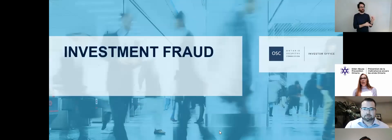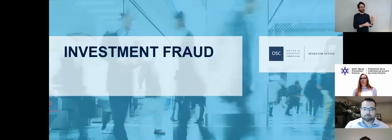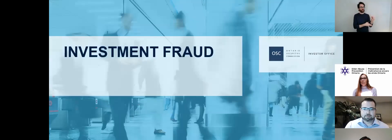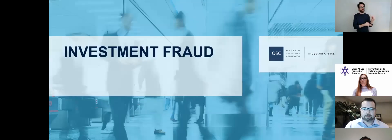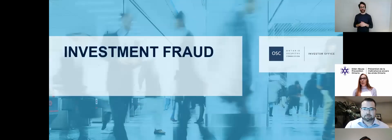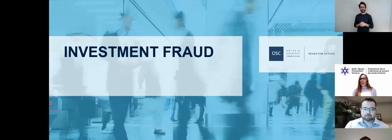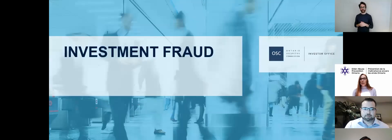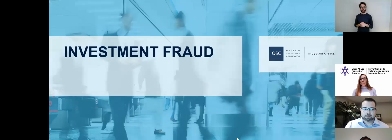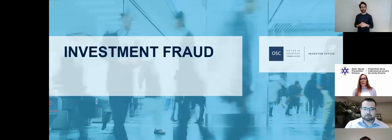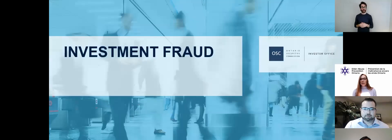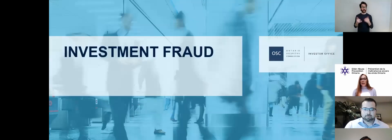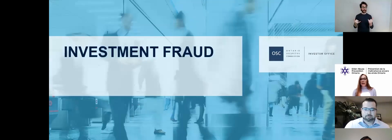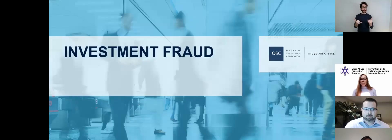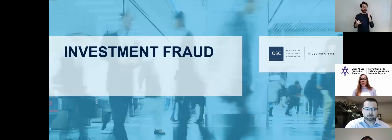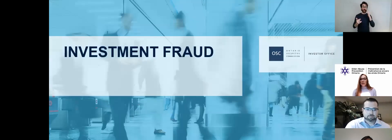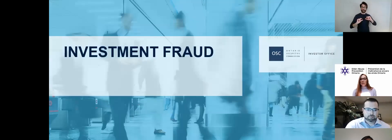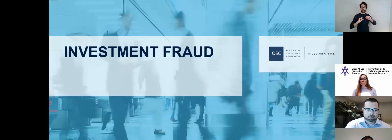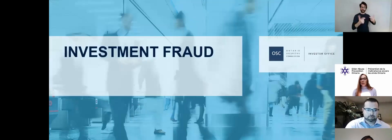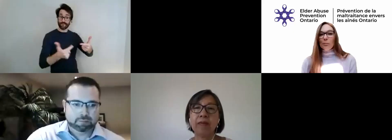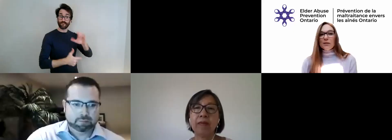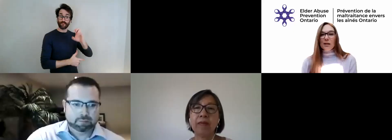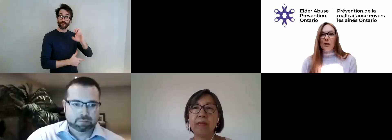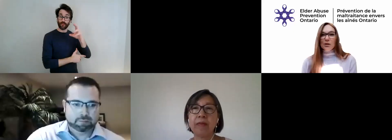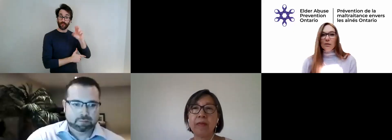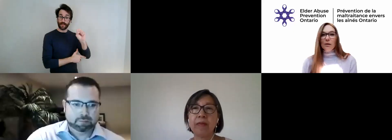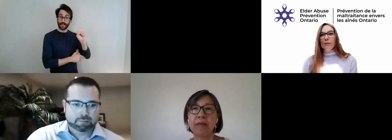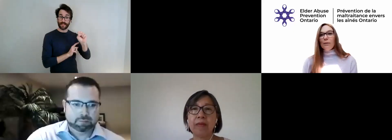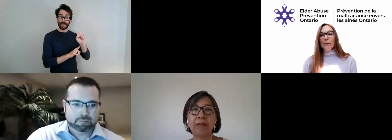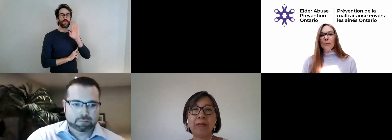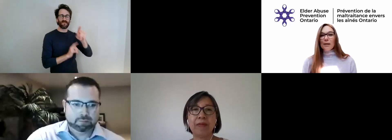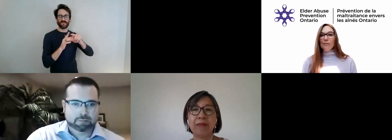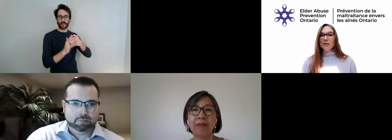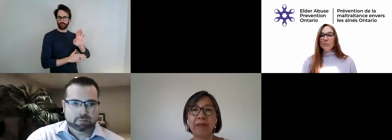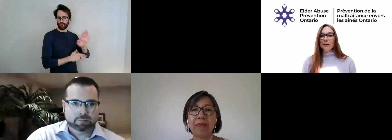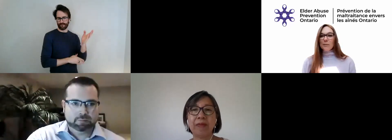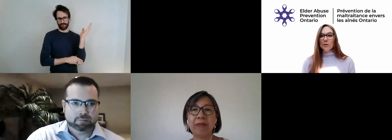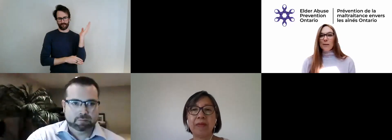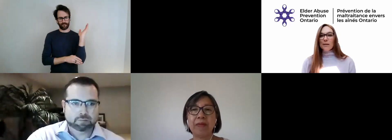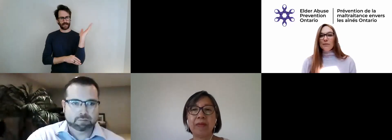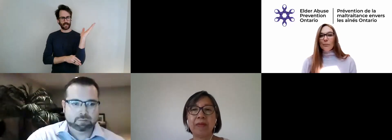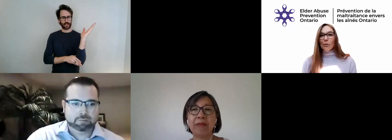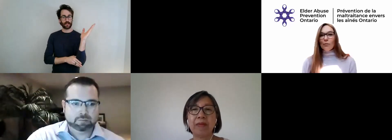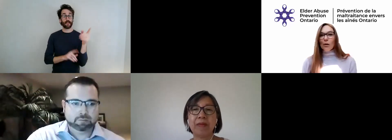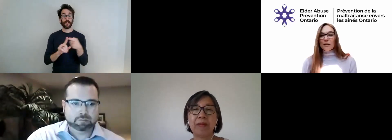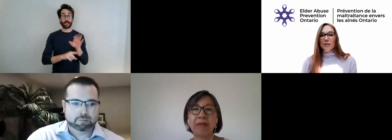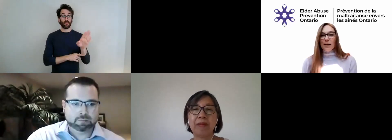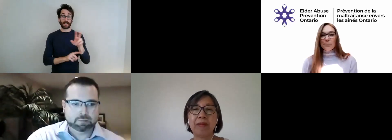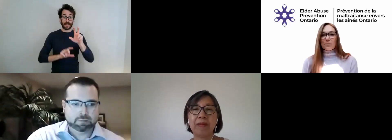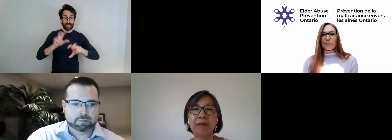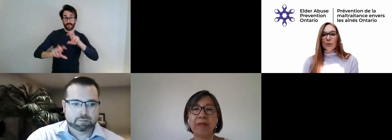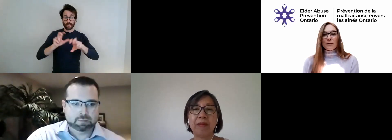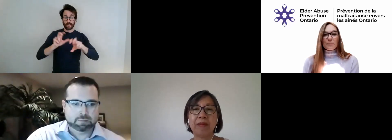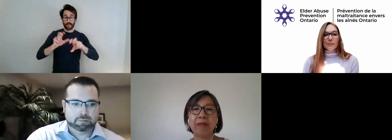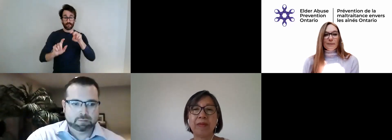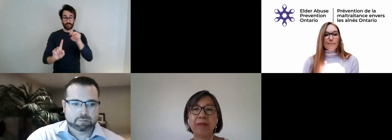to turn it over to Chris, and she will start her presentation from the investment perspective for frauds and